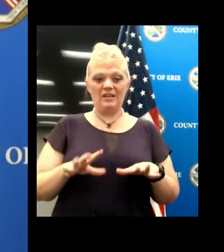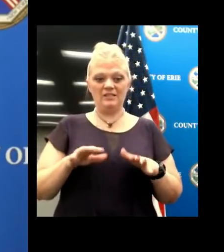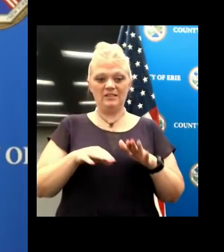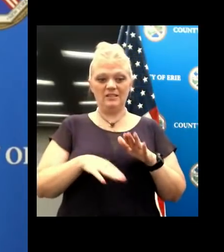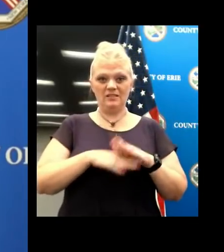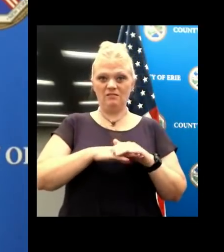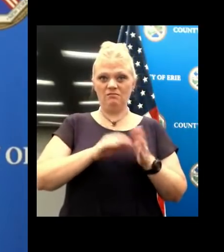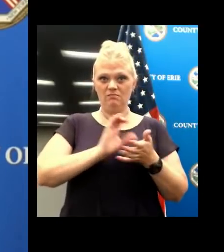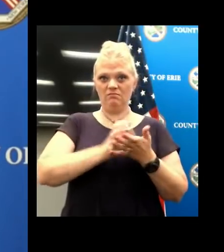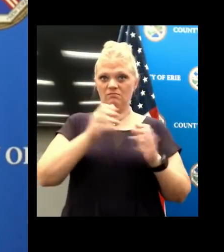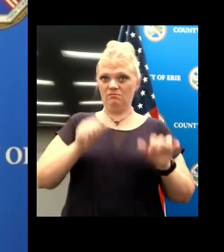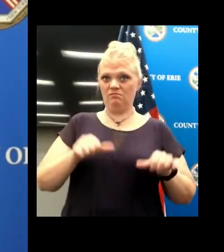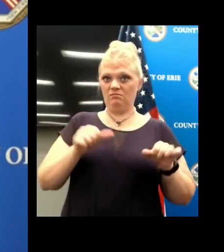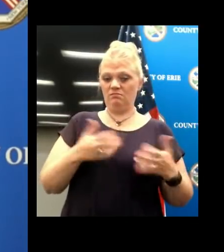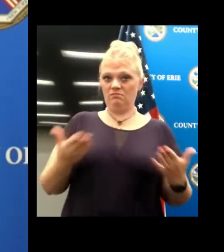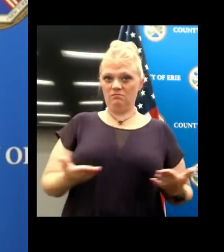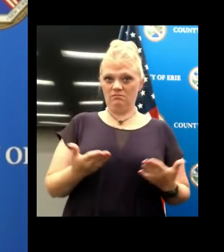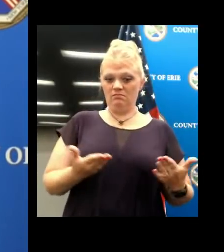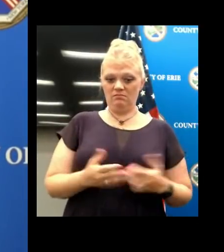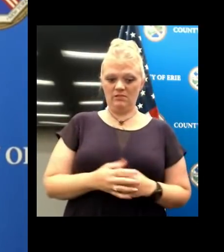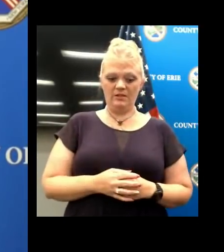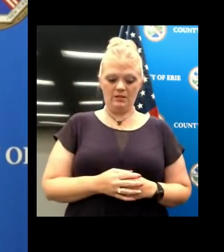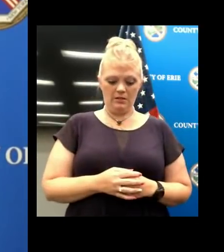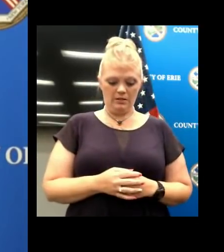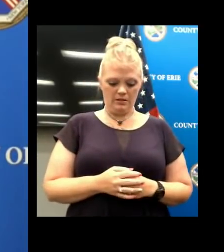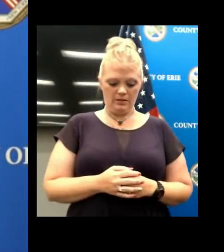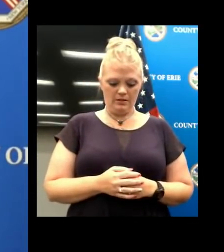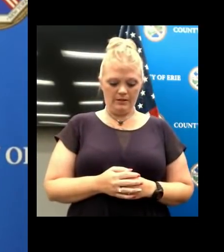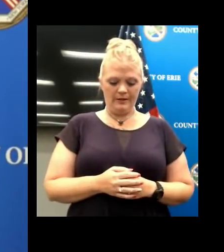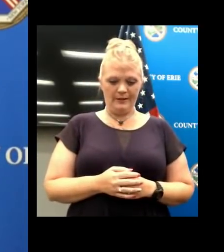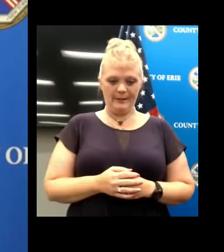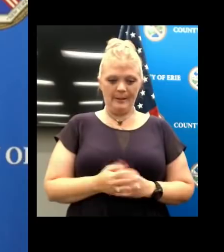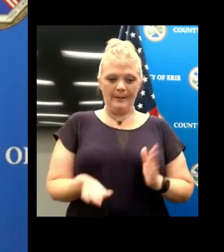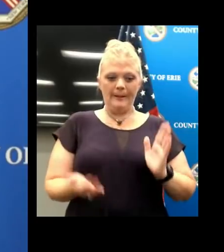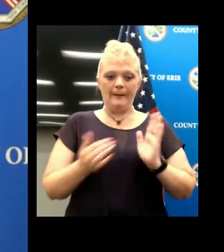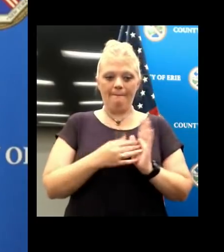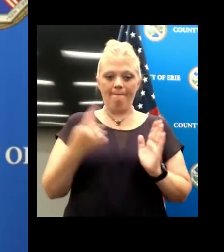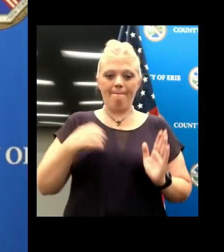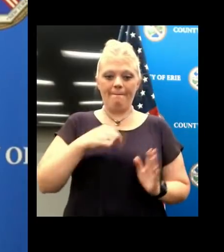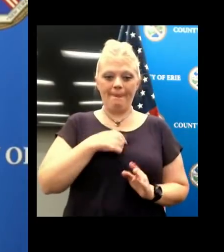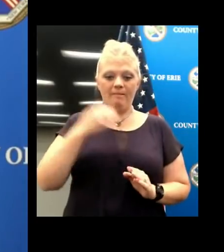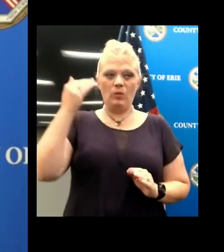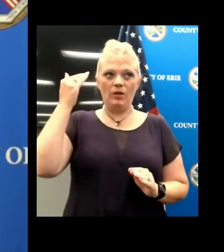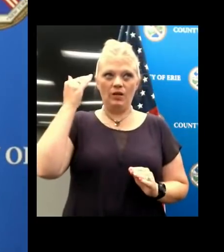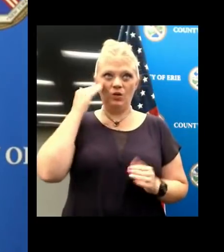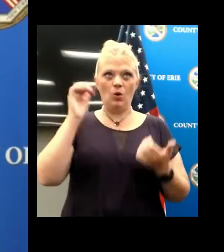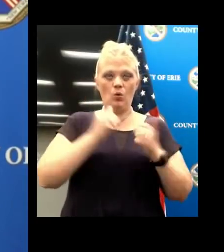area. And we, people, we know how